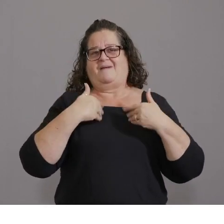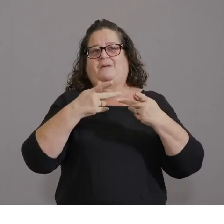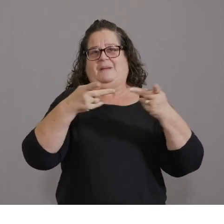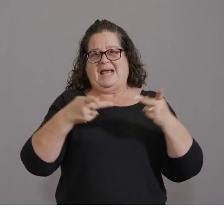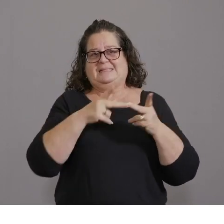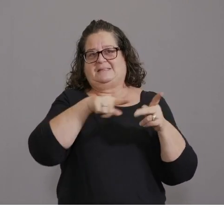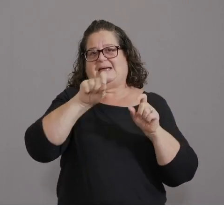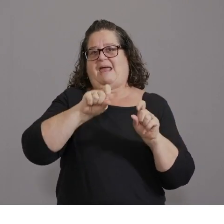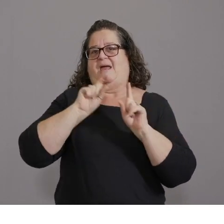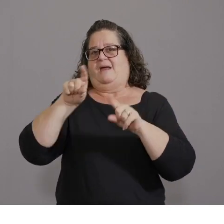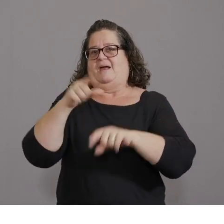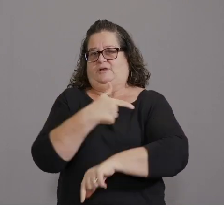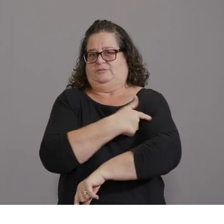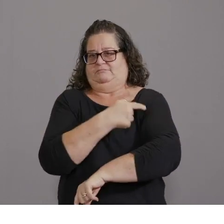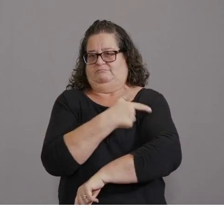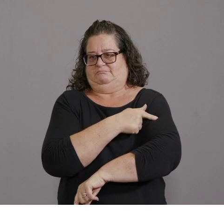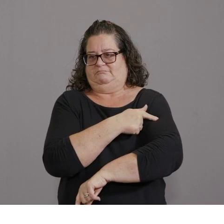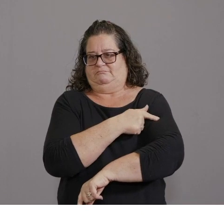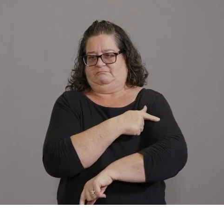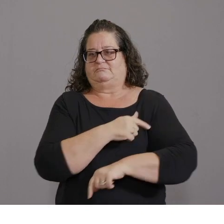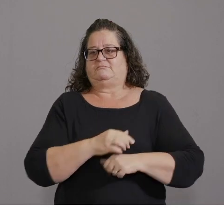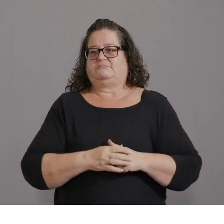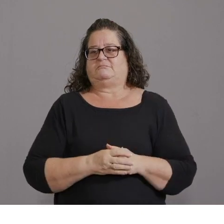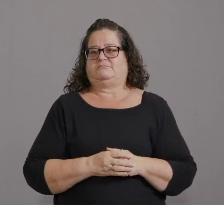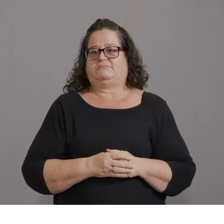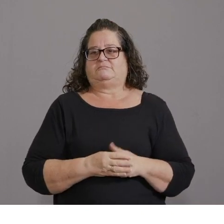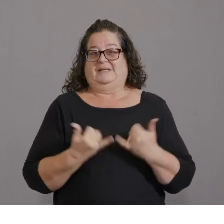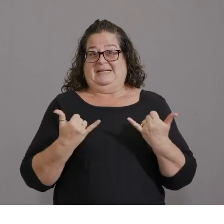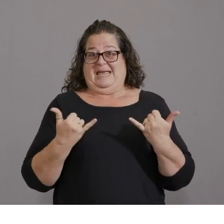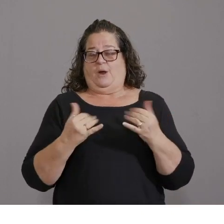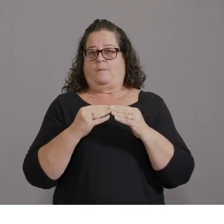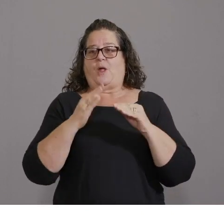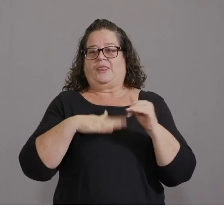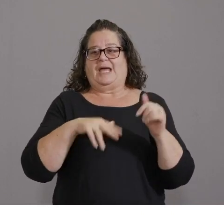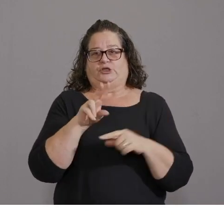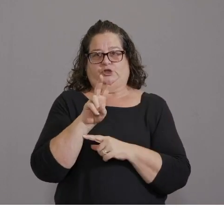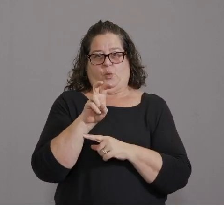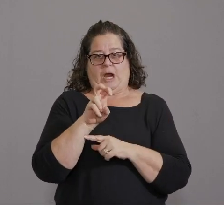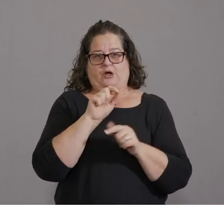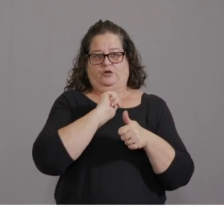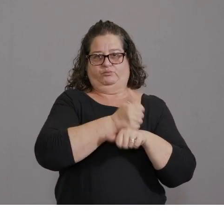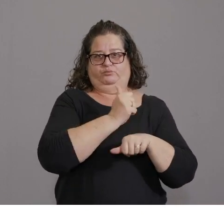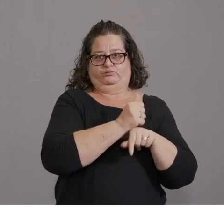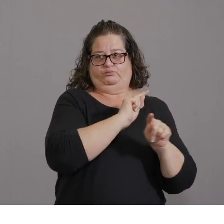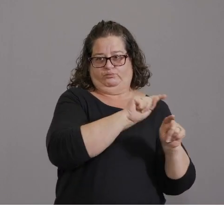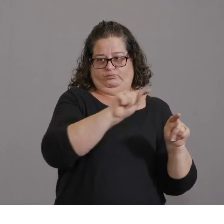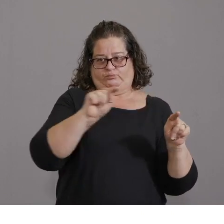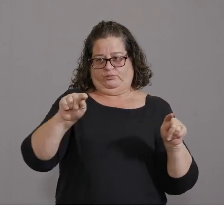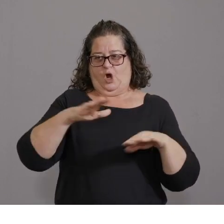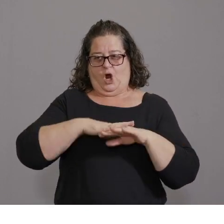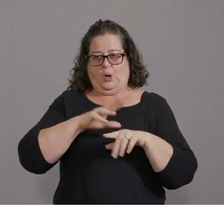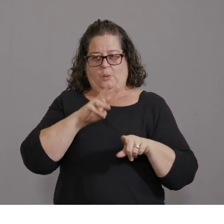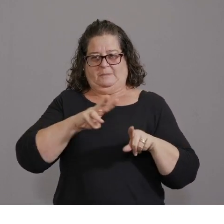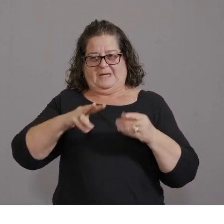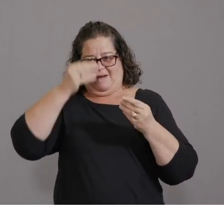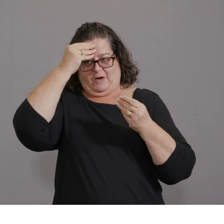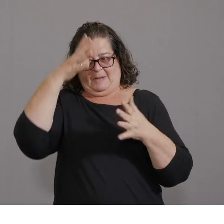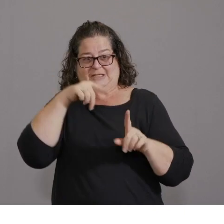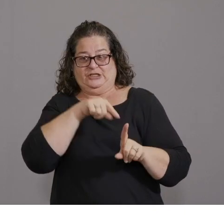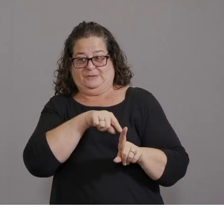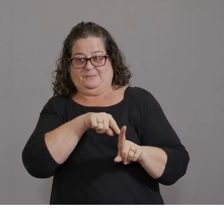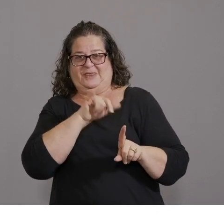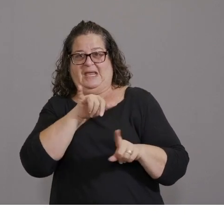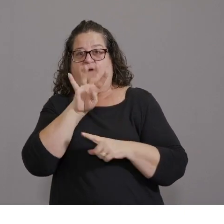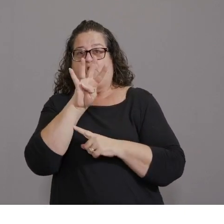more than 200 vaccination sites on our website that have received vaccine, and this includes 45 community health